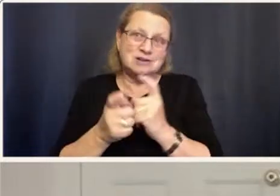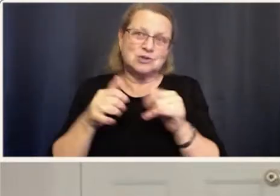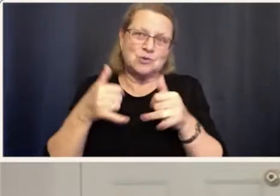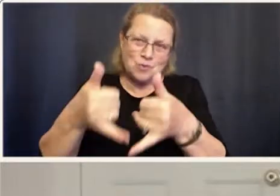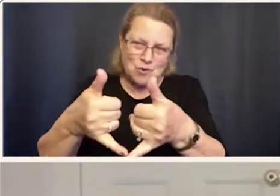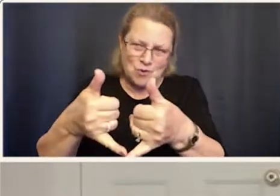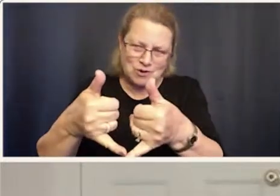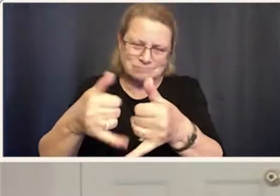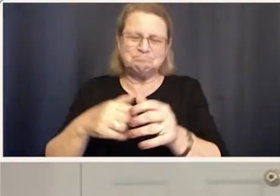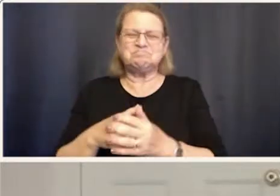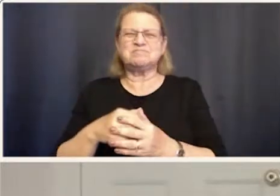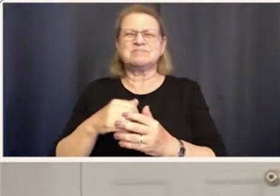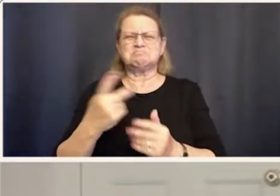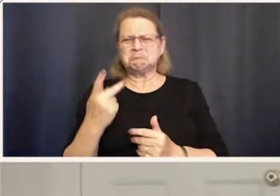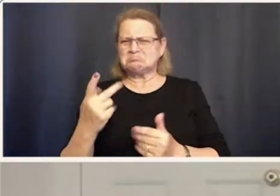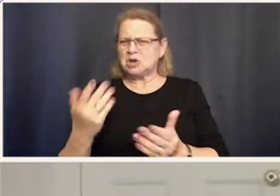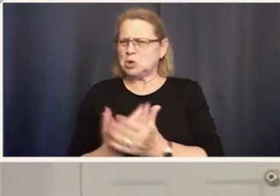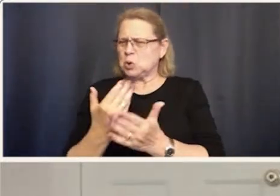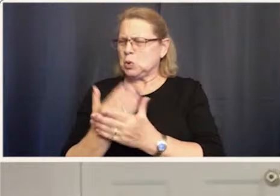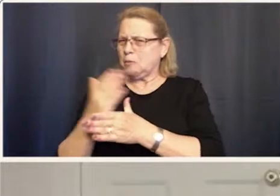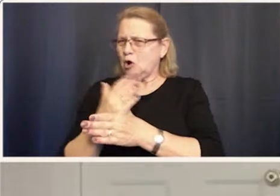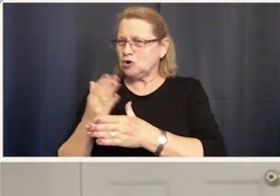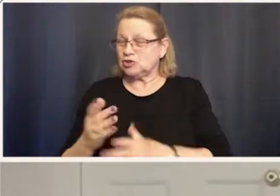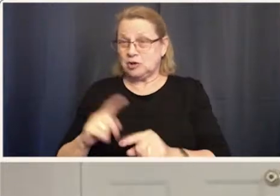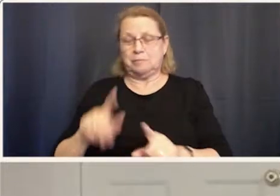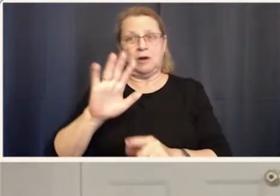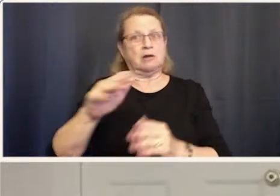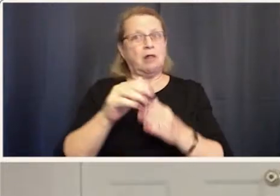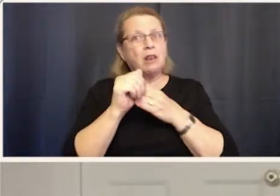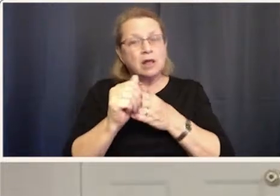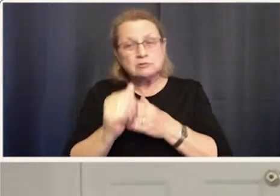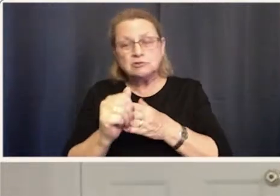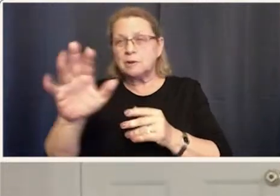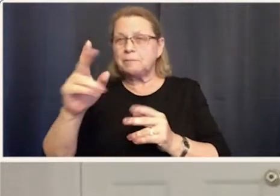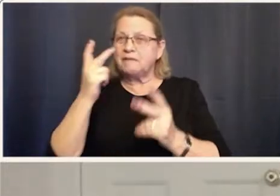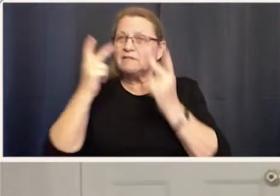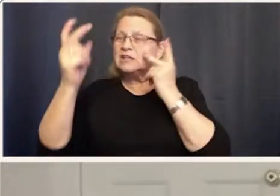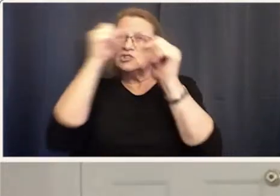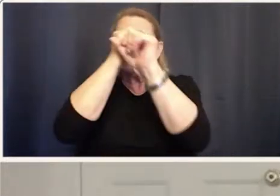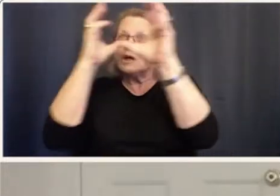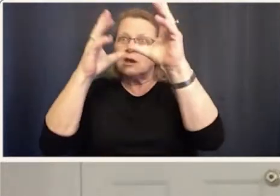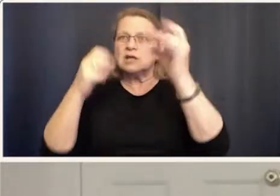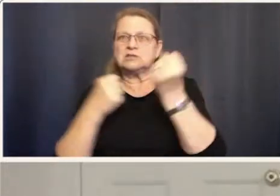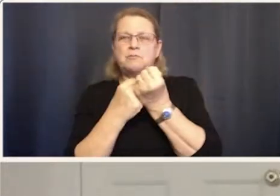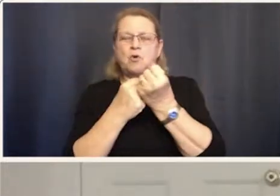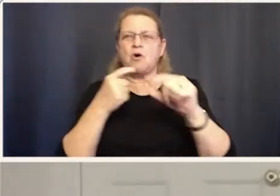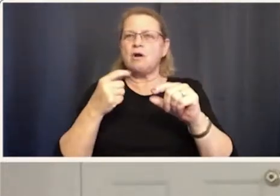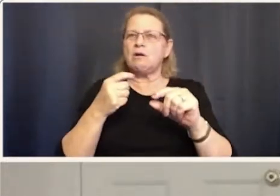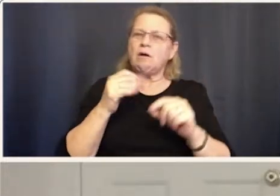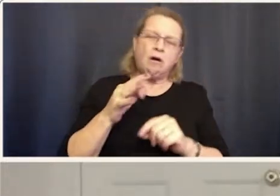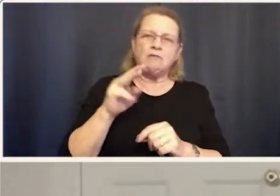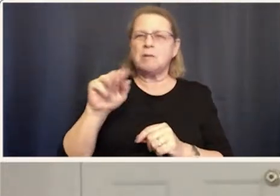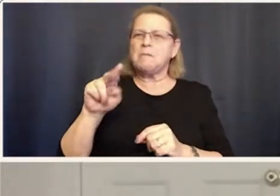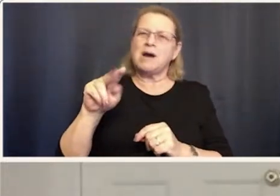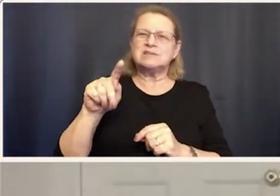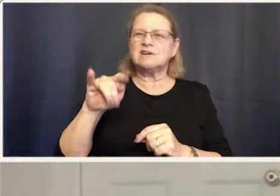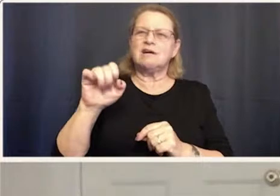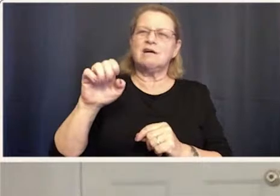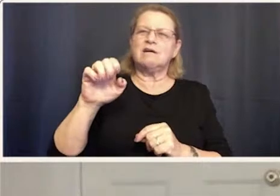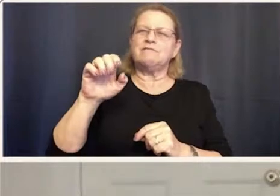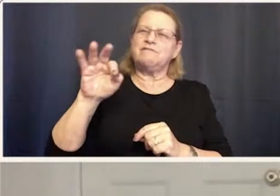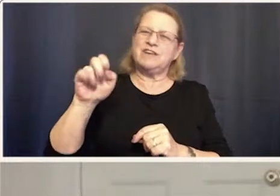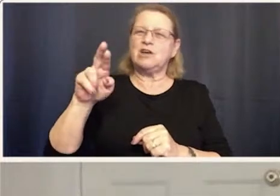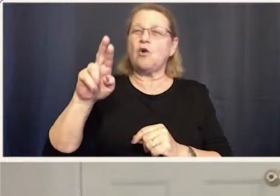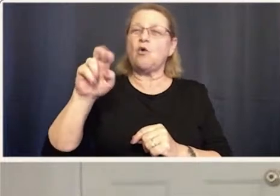Our partnership is a new one, and with your leadership and vision and the support of the Montefiore Medical Center,